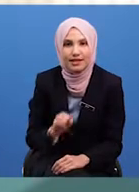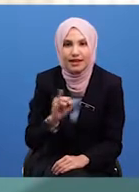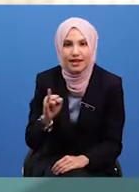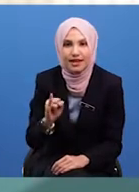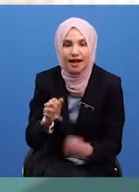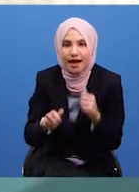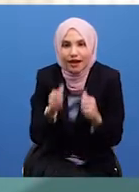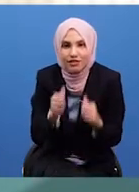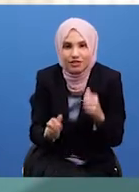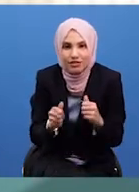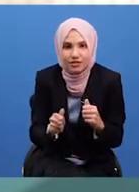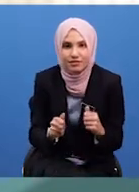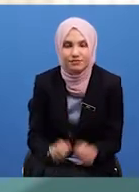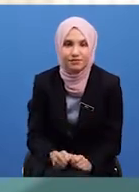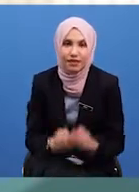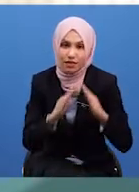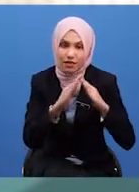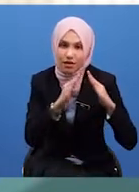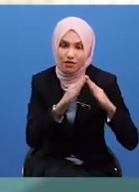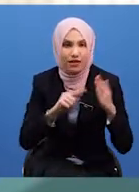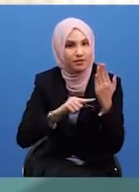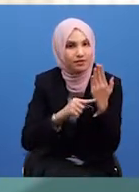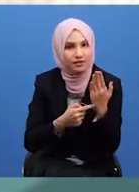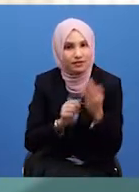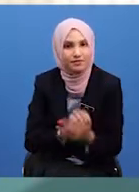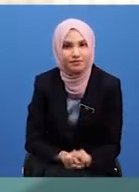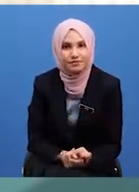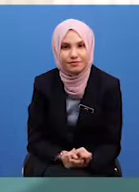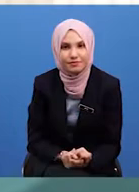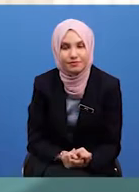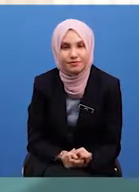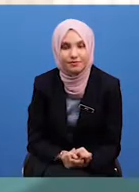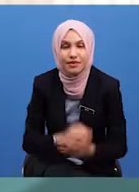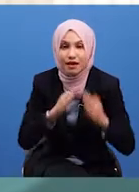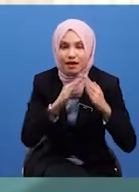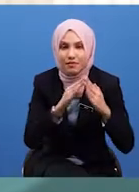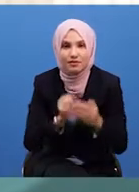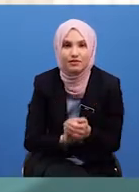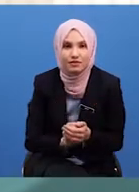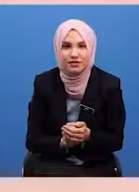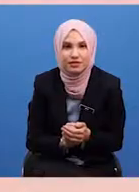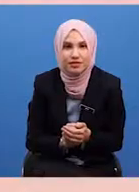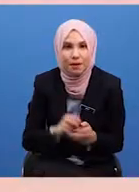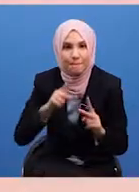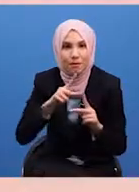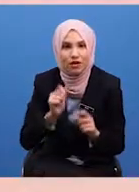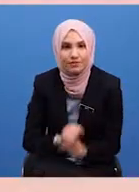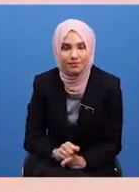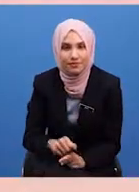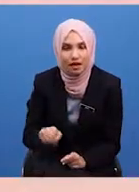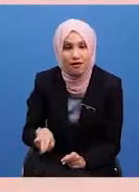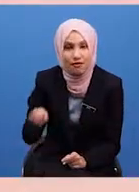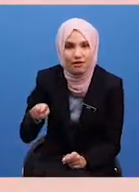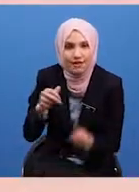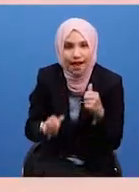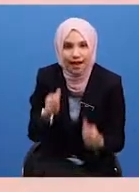when the conflict starts and the events reach the climax or the turning point. In this story, the